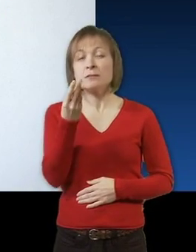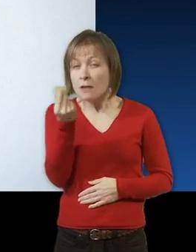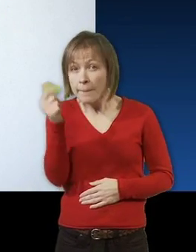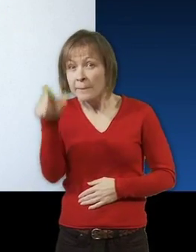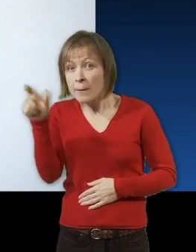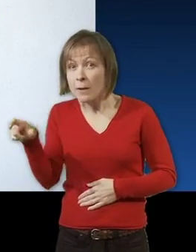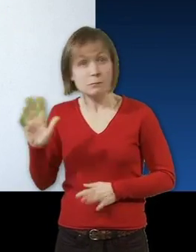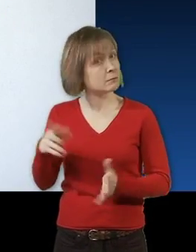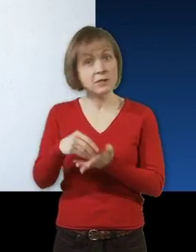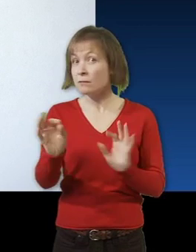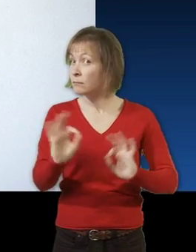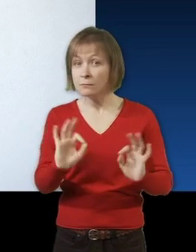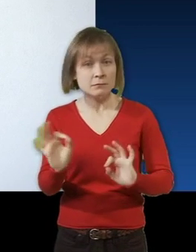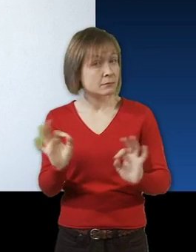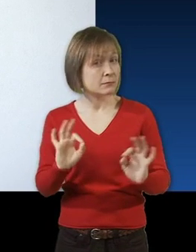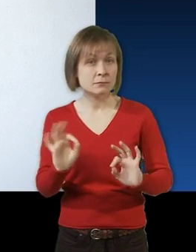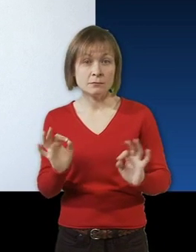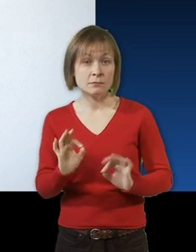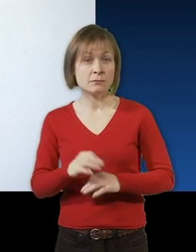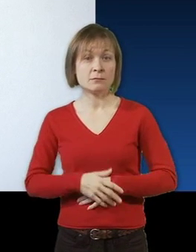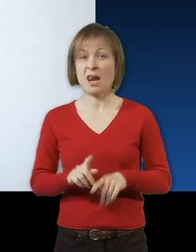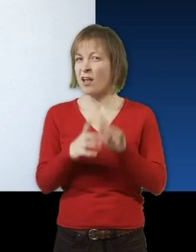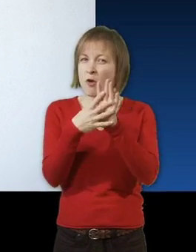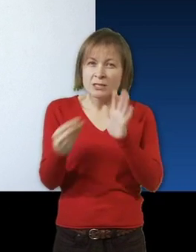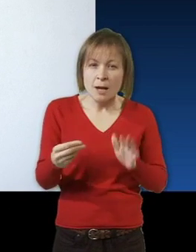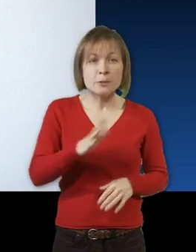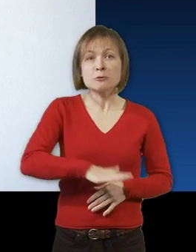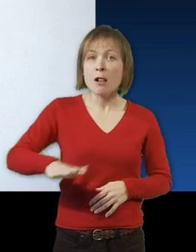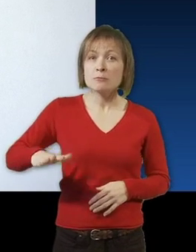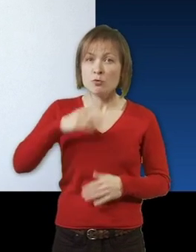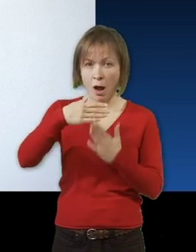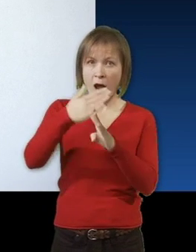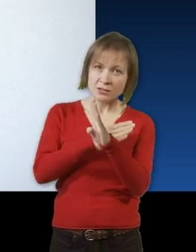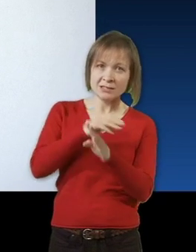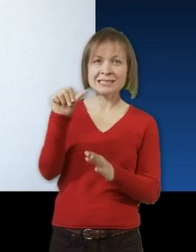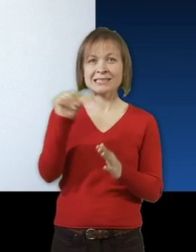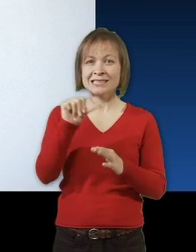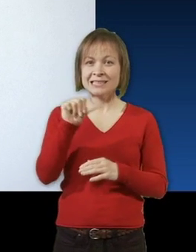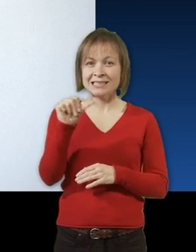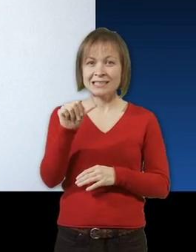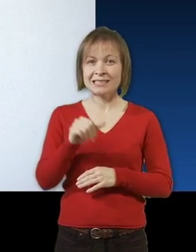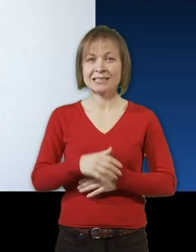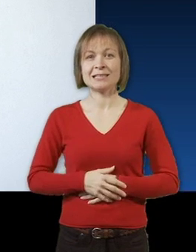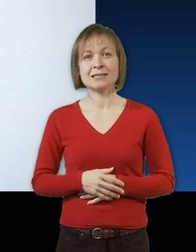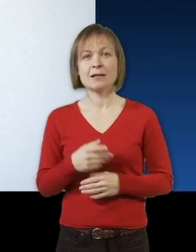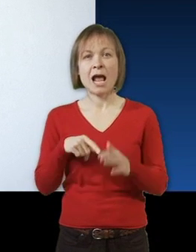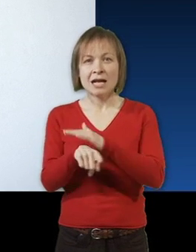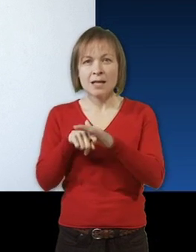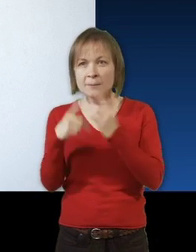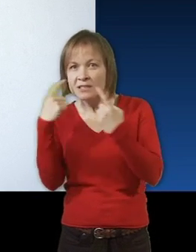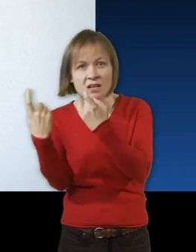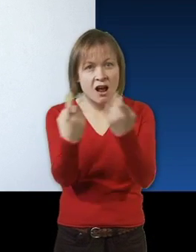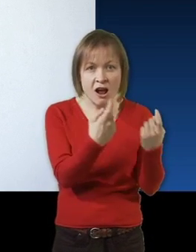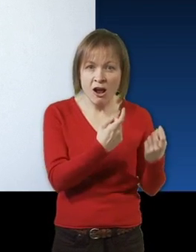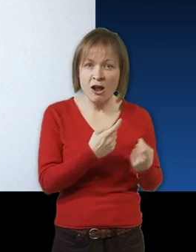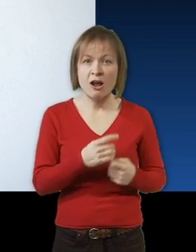Some people do not have to pay for anything. For example, children younger than 16, asylum